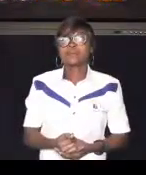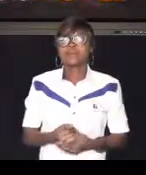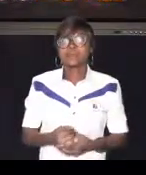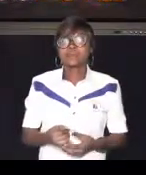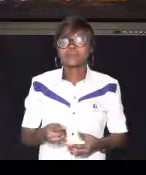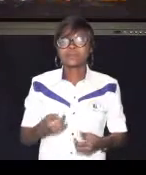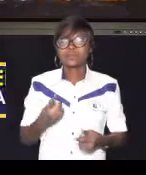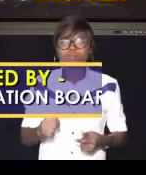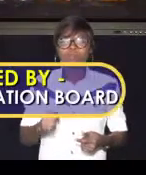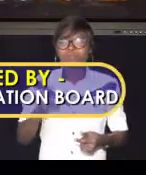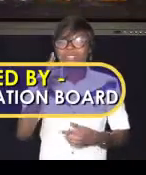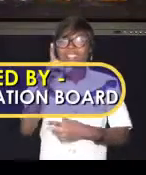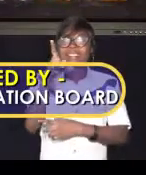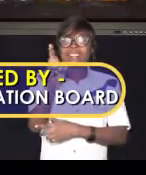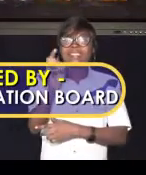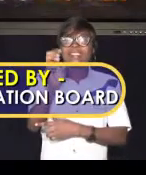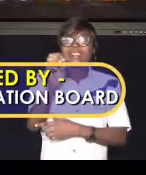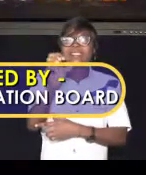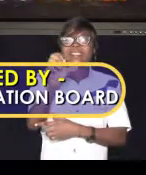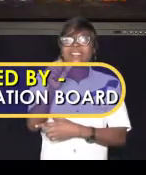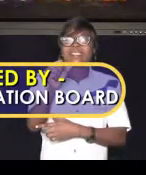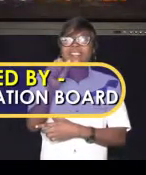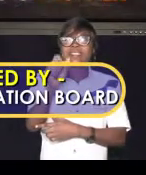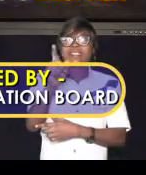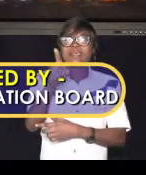is despair.